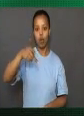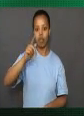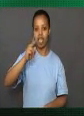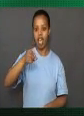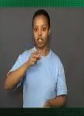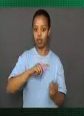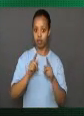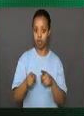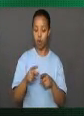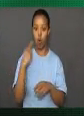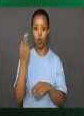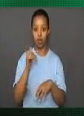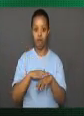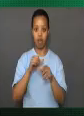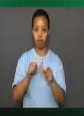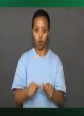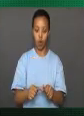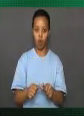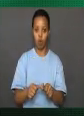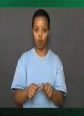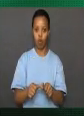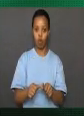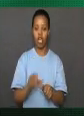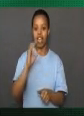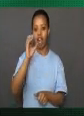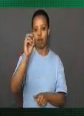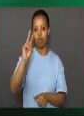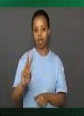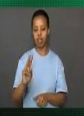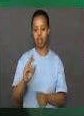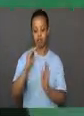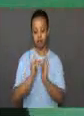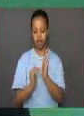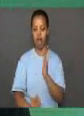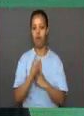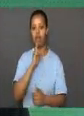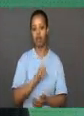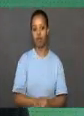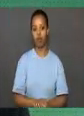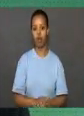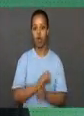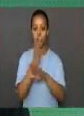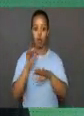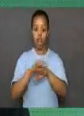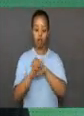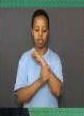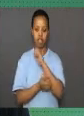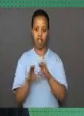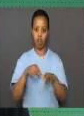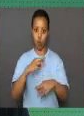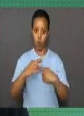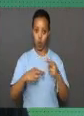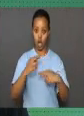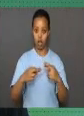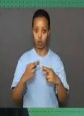NADPH is used to reduce carbon dioxide. Light energy is